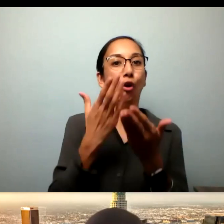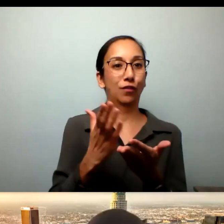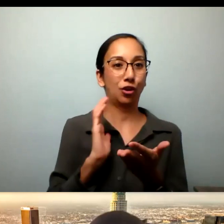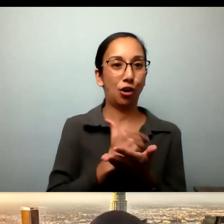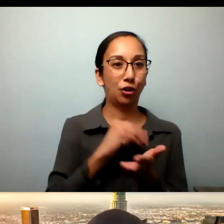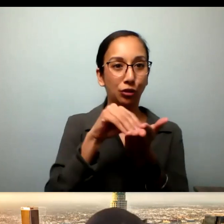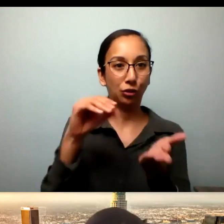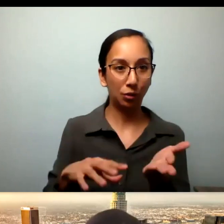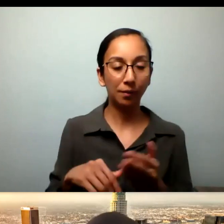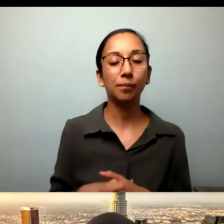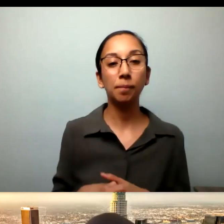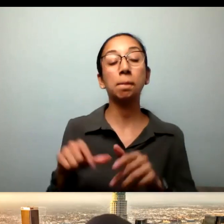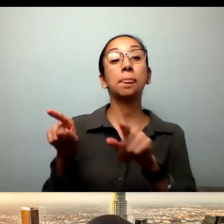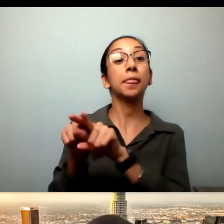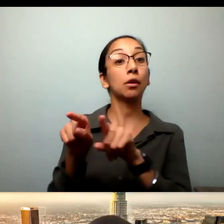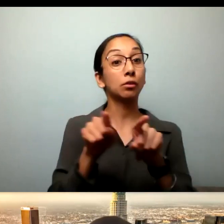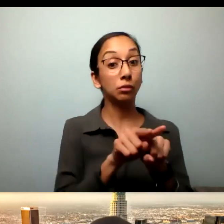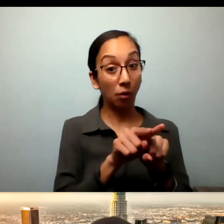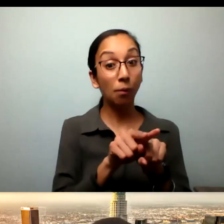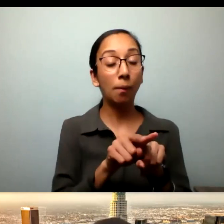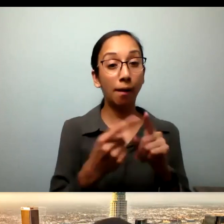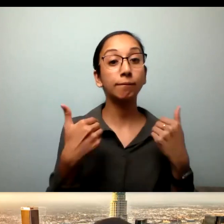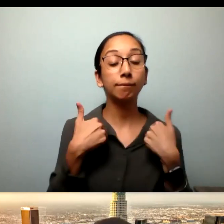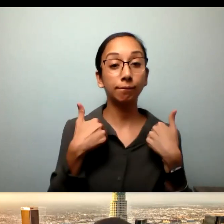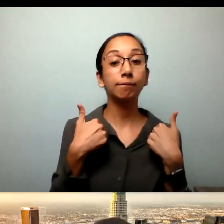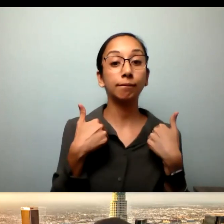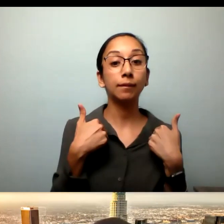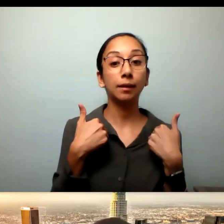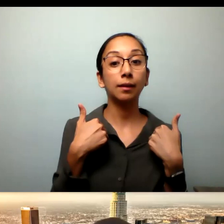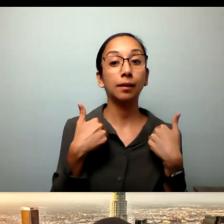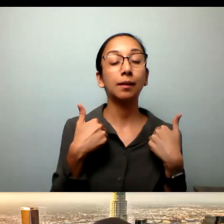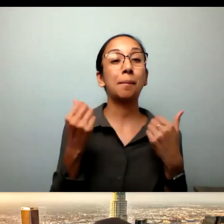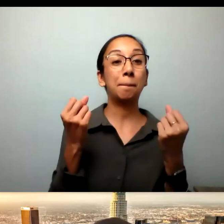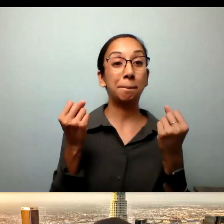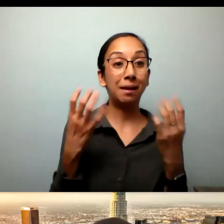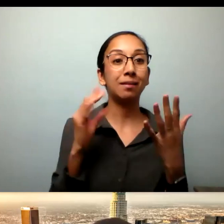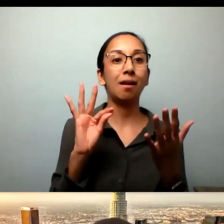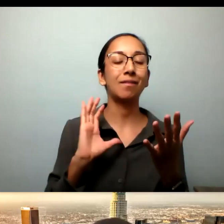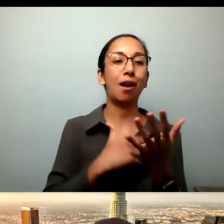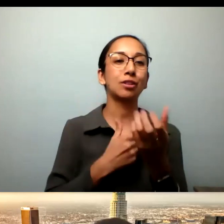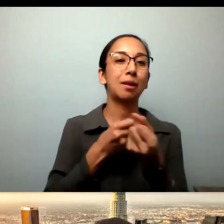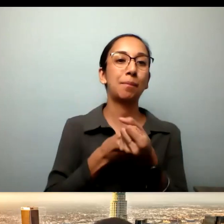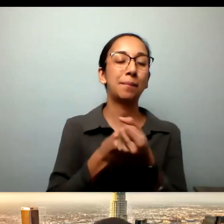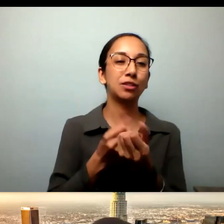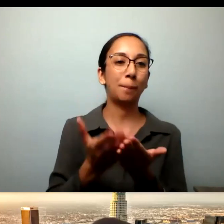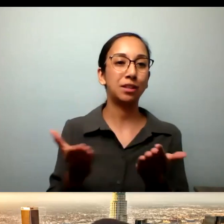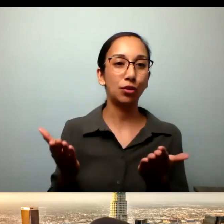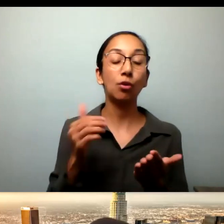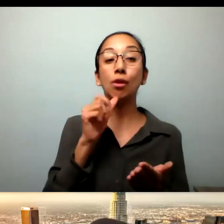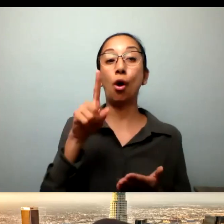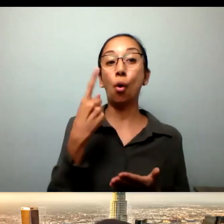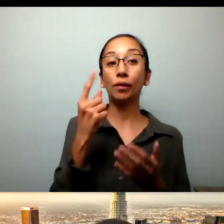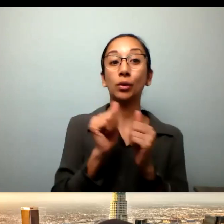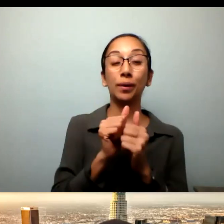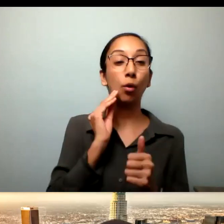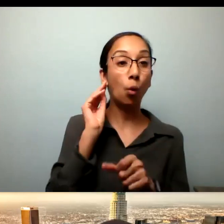students. And we also have many of our supplemental materials, not necessarily with